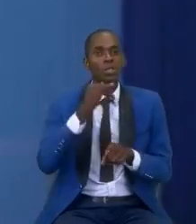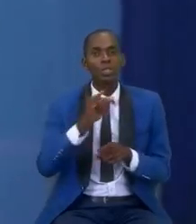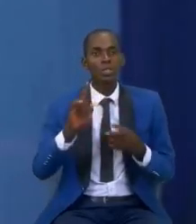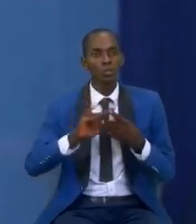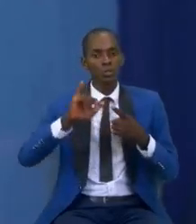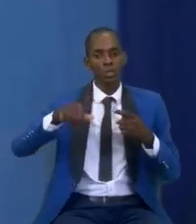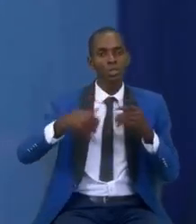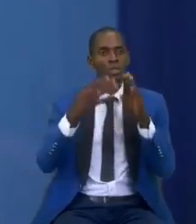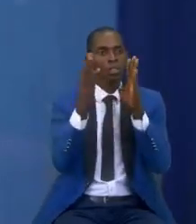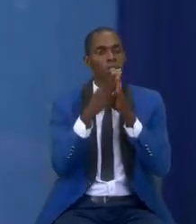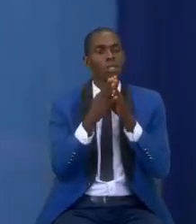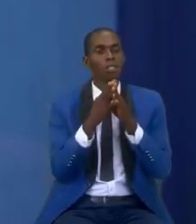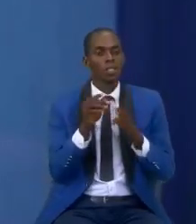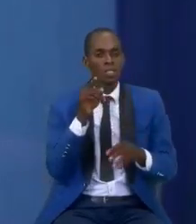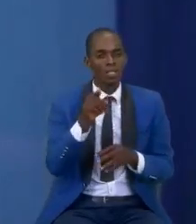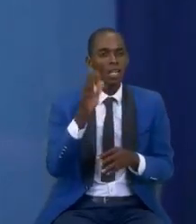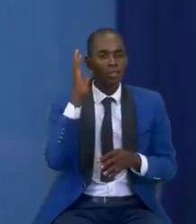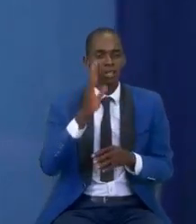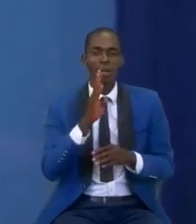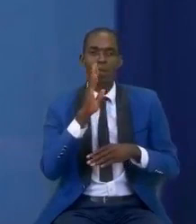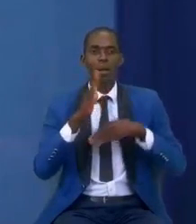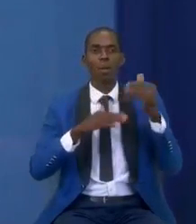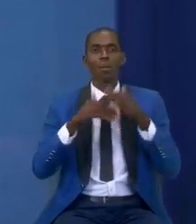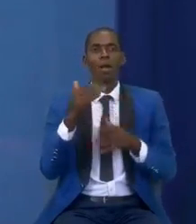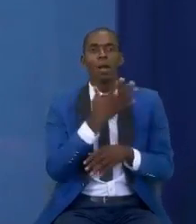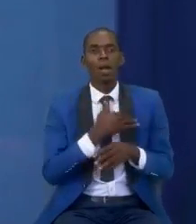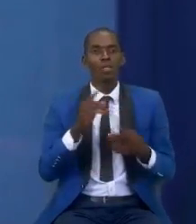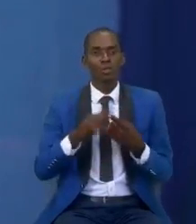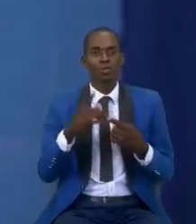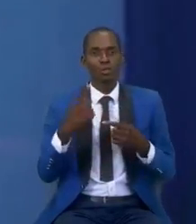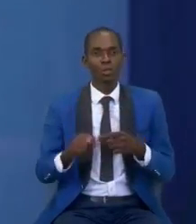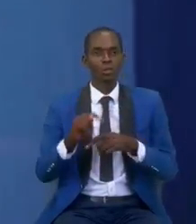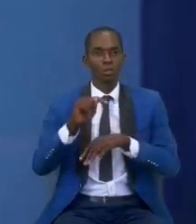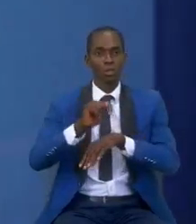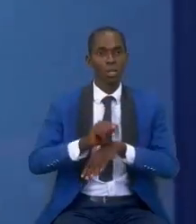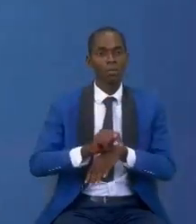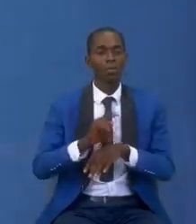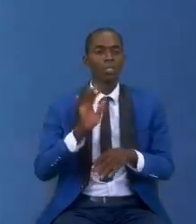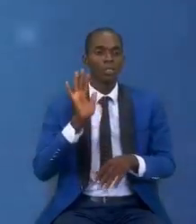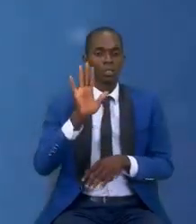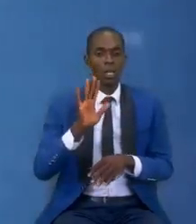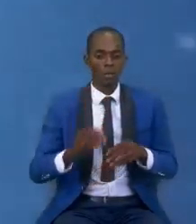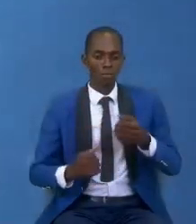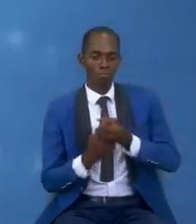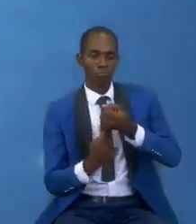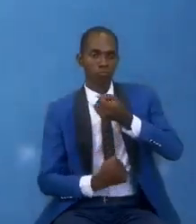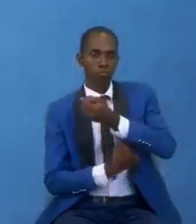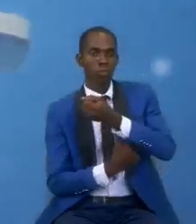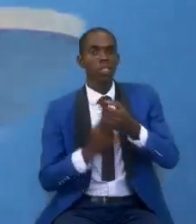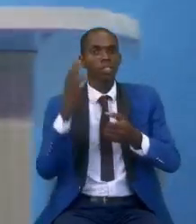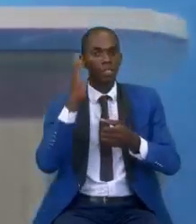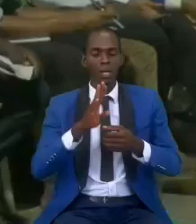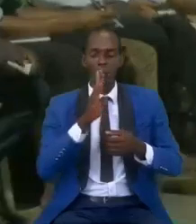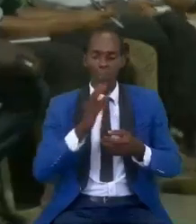the temple, that foundation shall be laid. The word of God will be performed in your